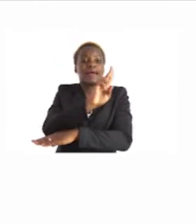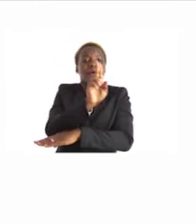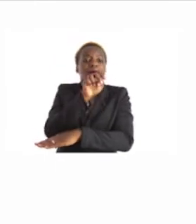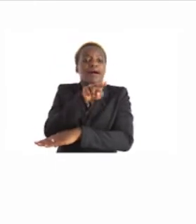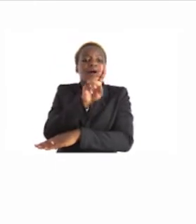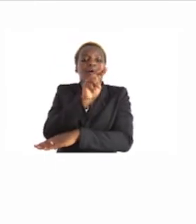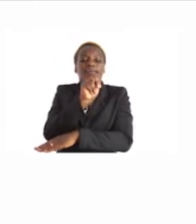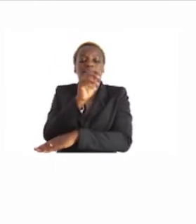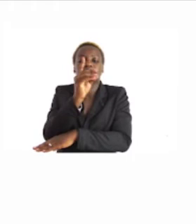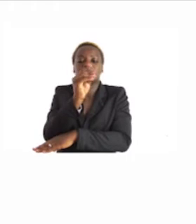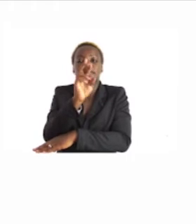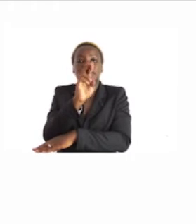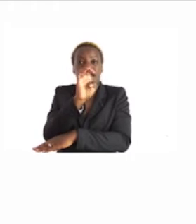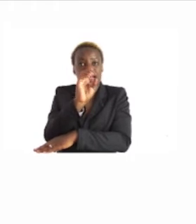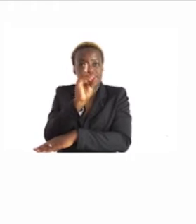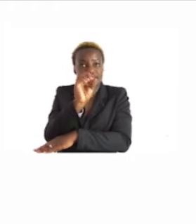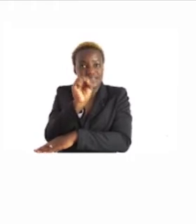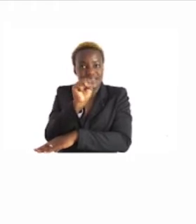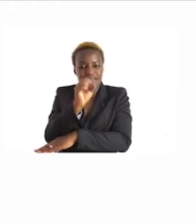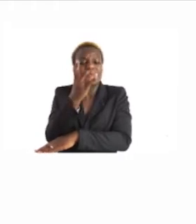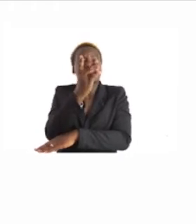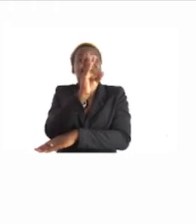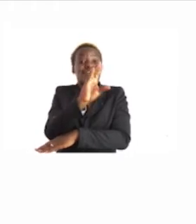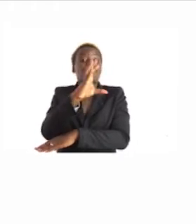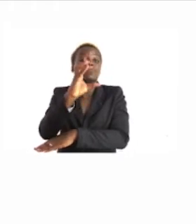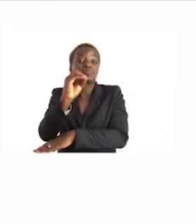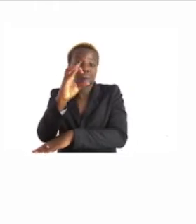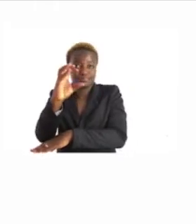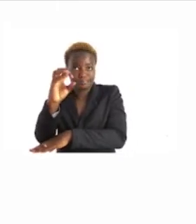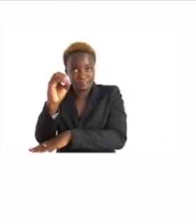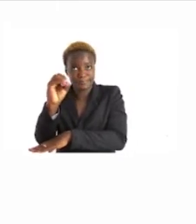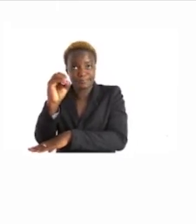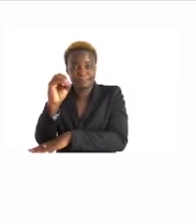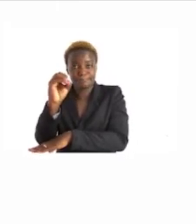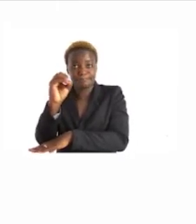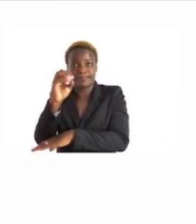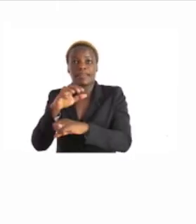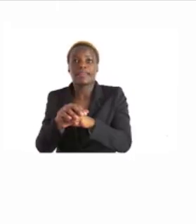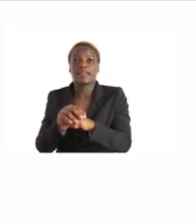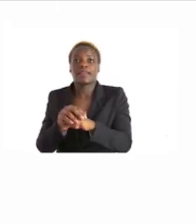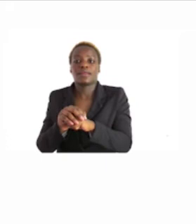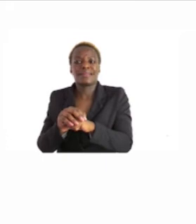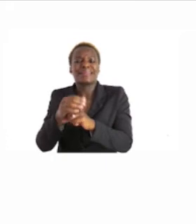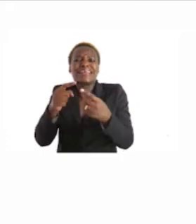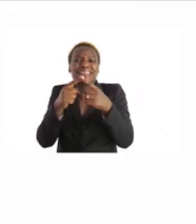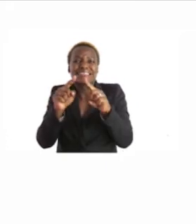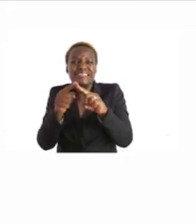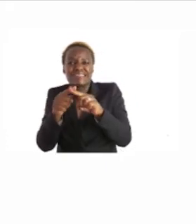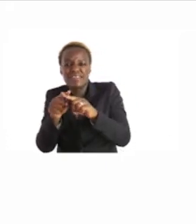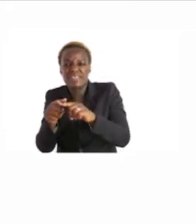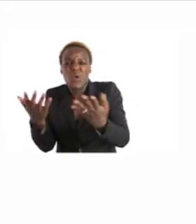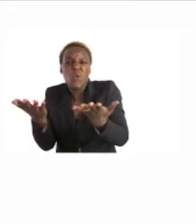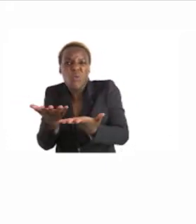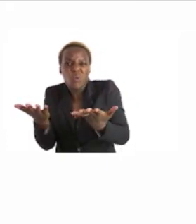the 700s, okay? But there's a difference between the place and the value of the number.